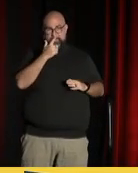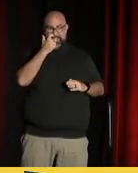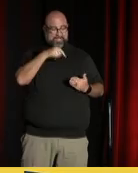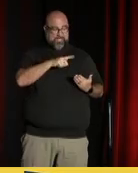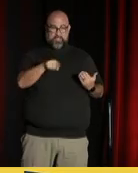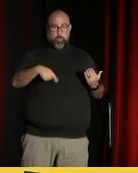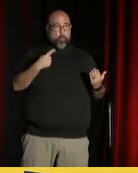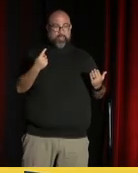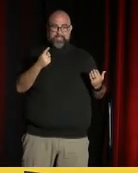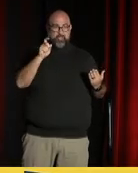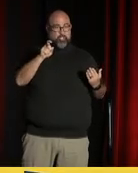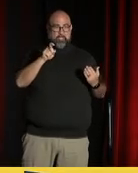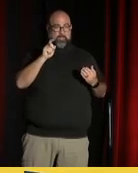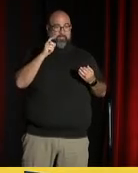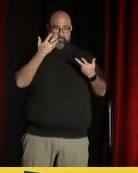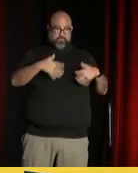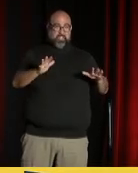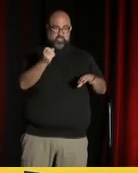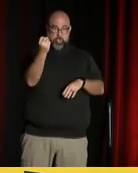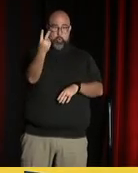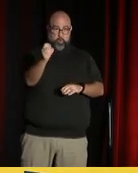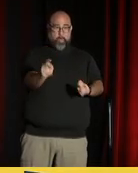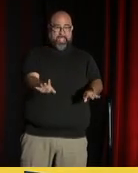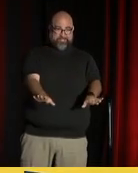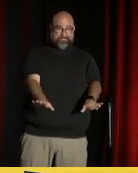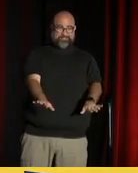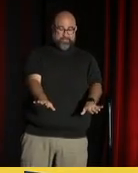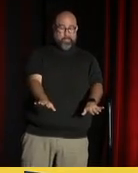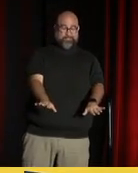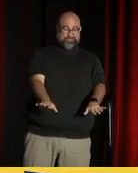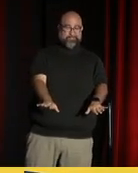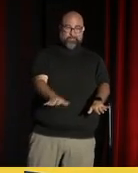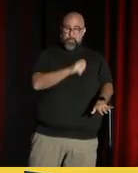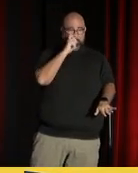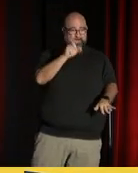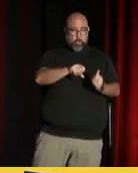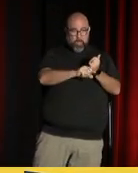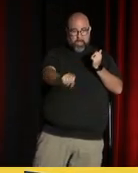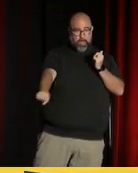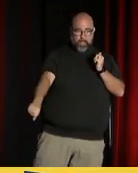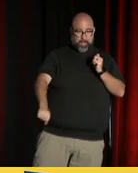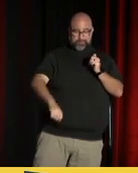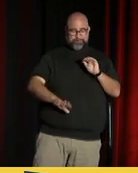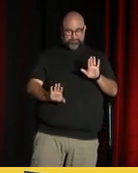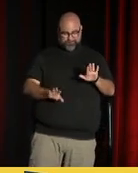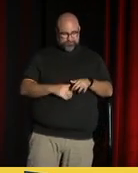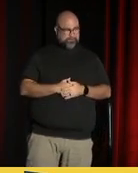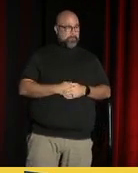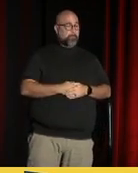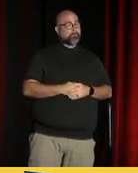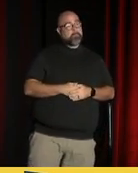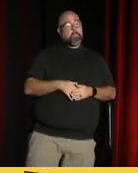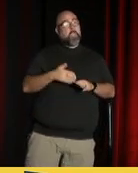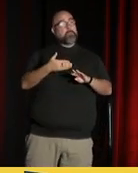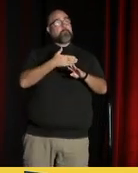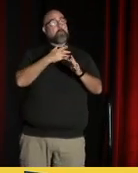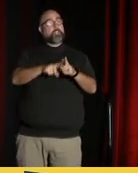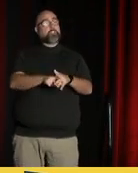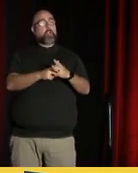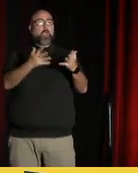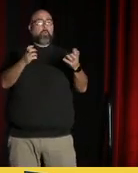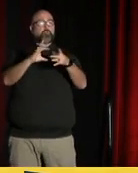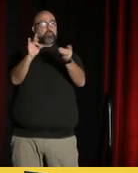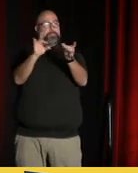only supposed to last till noon. Okay? We don't want it to go any longer than that. So before we get started, I probably should